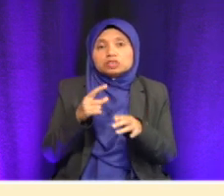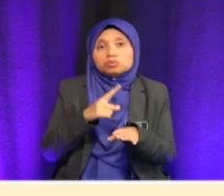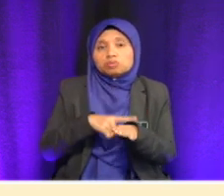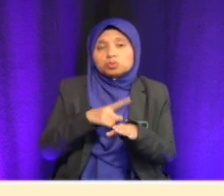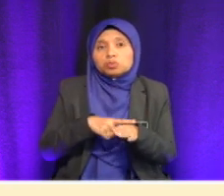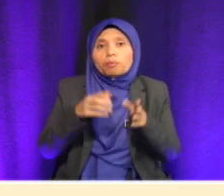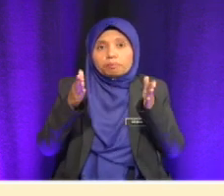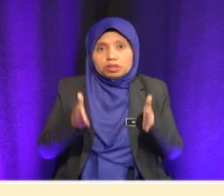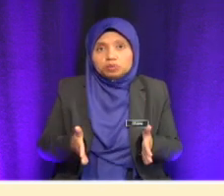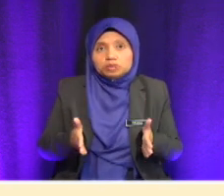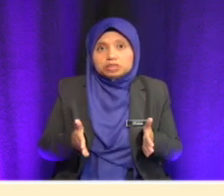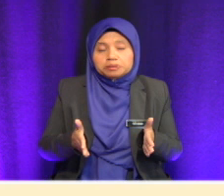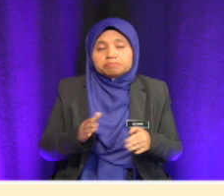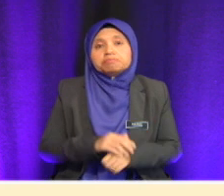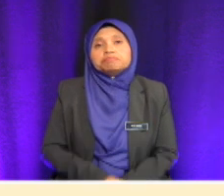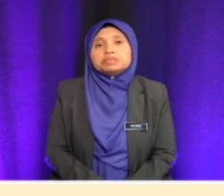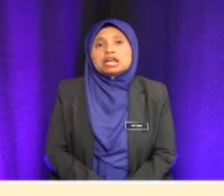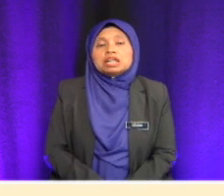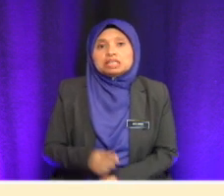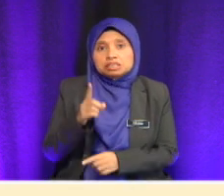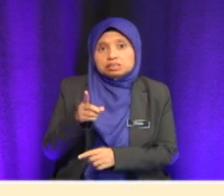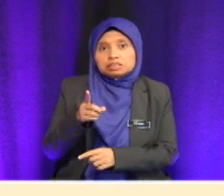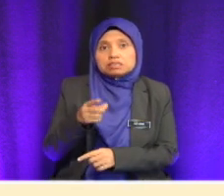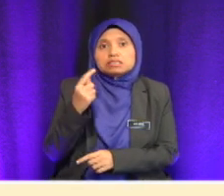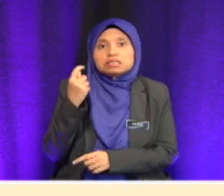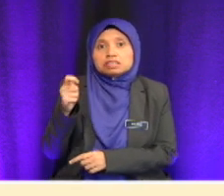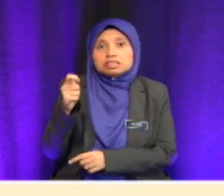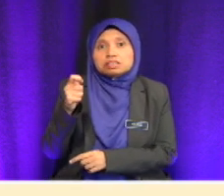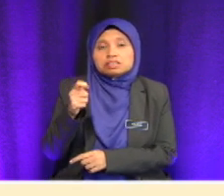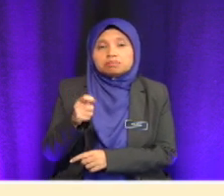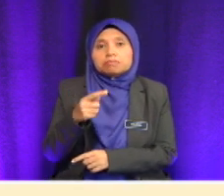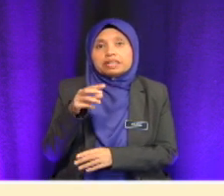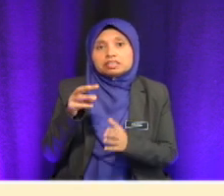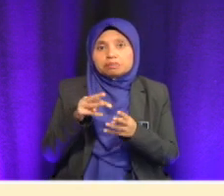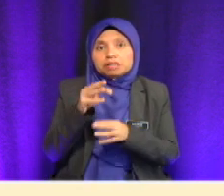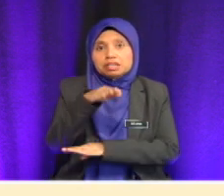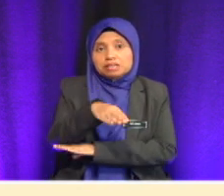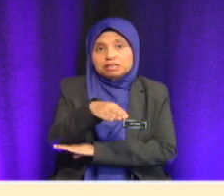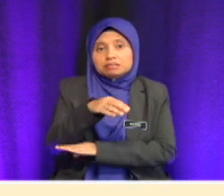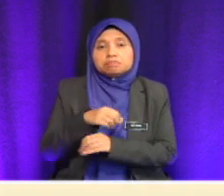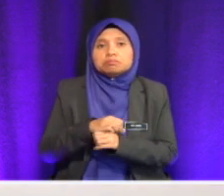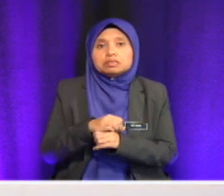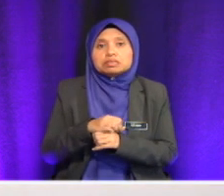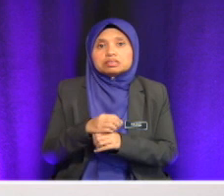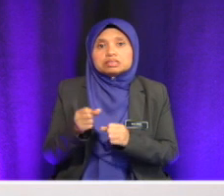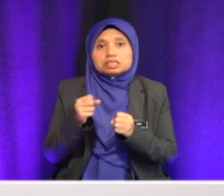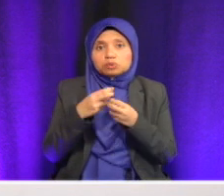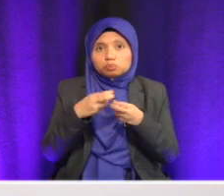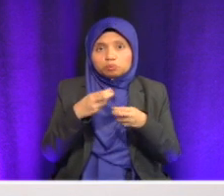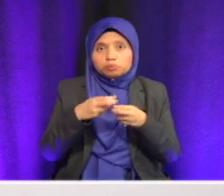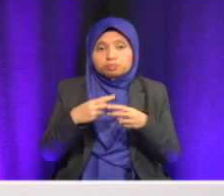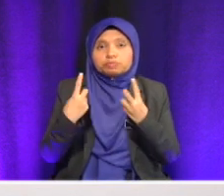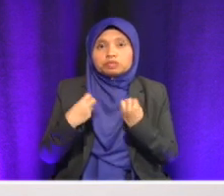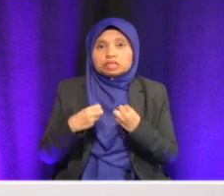had not been able to. It reminds us that even though we might not understand what animals are saying, other